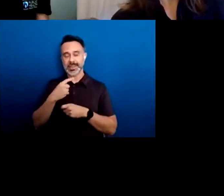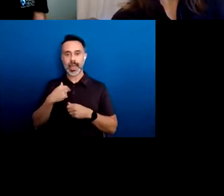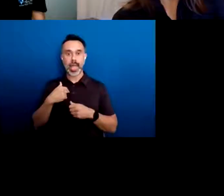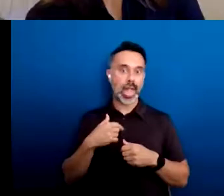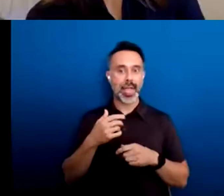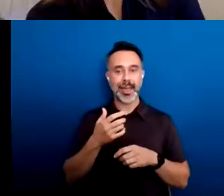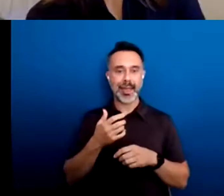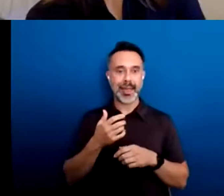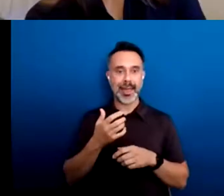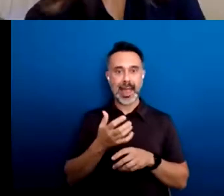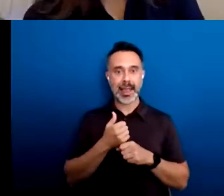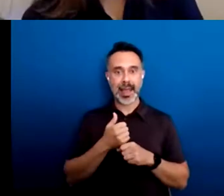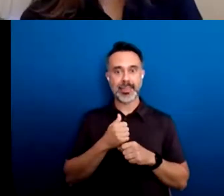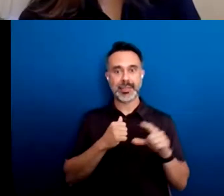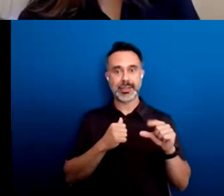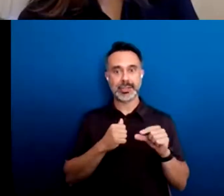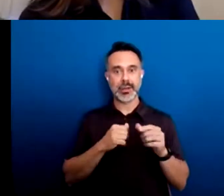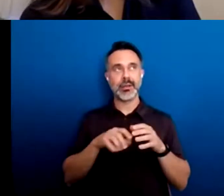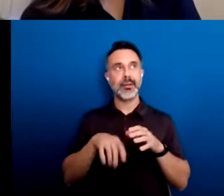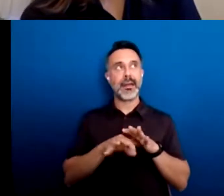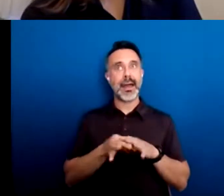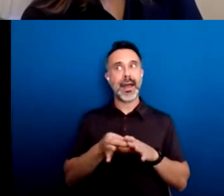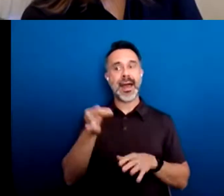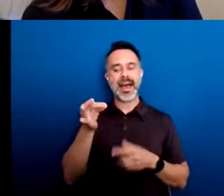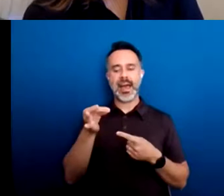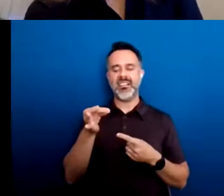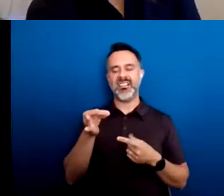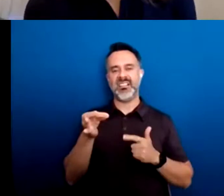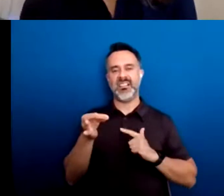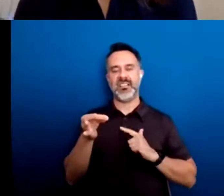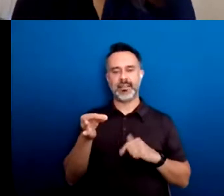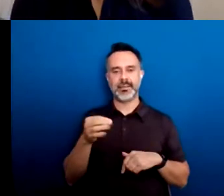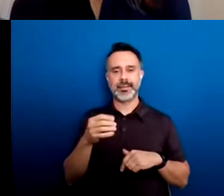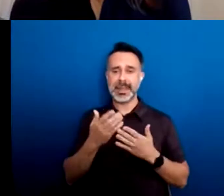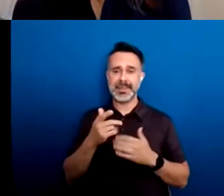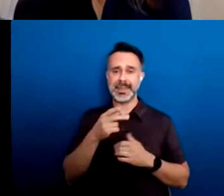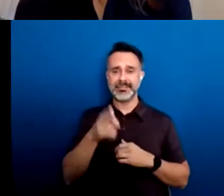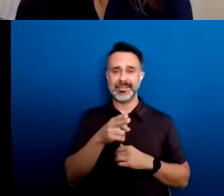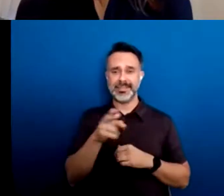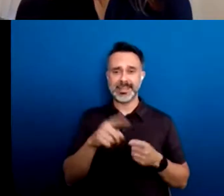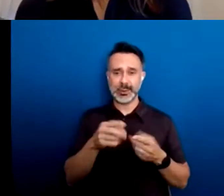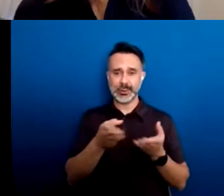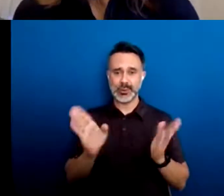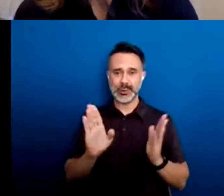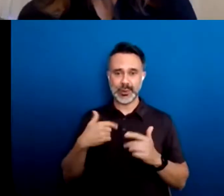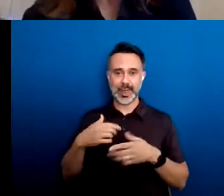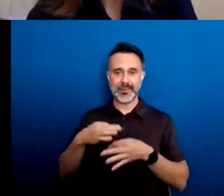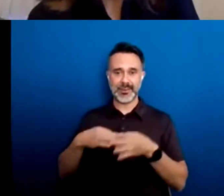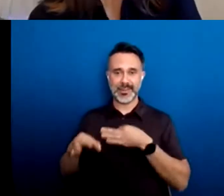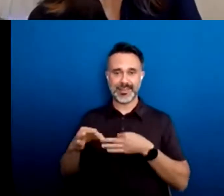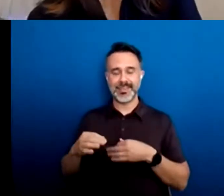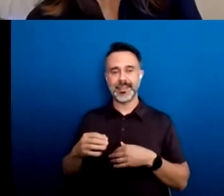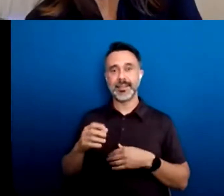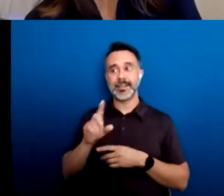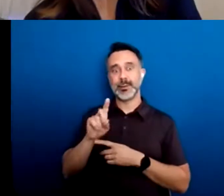you all may have done the short straw as I'm filling in for her. So Dr. Cohen, we may be leaning heavily on you